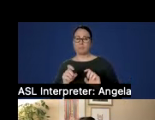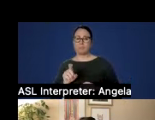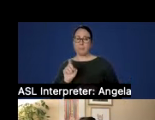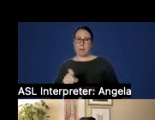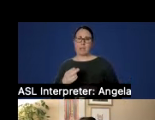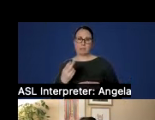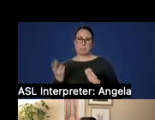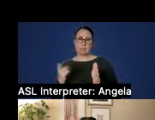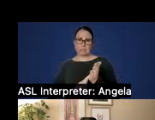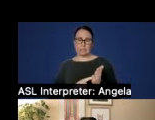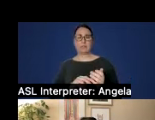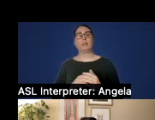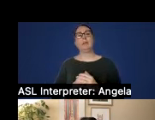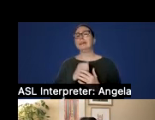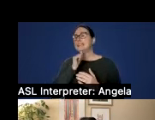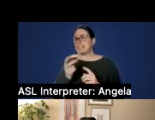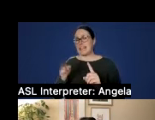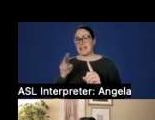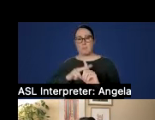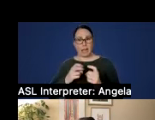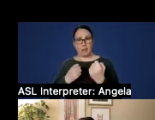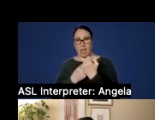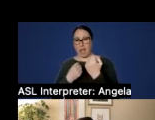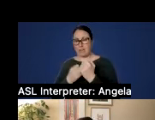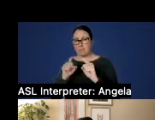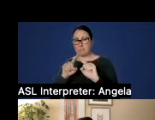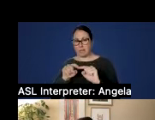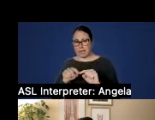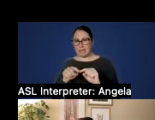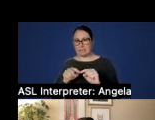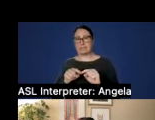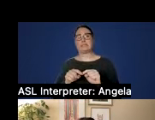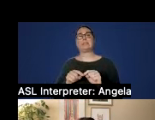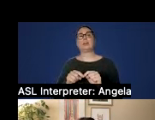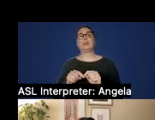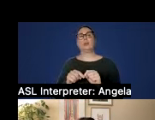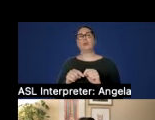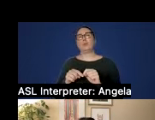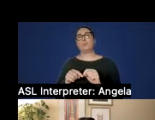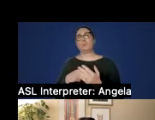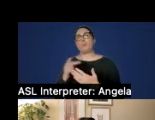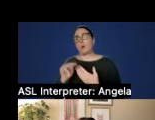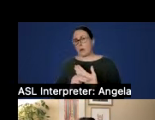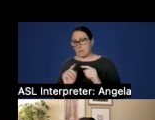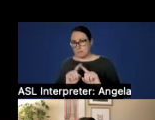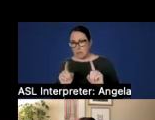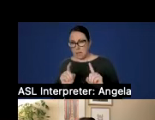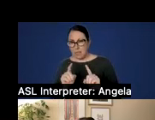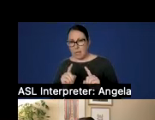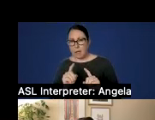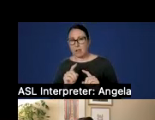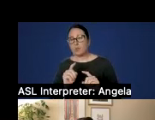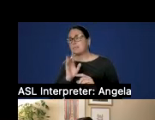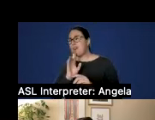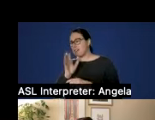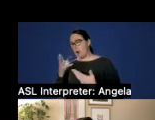apply to community-based advocacy programs. We already talked about your internal policies and procedures around confidentiality, but